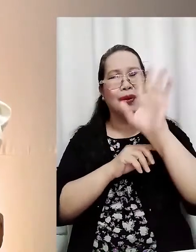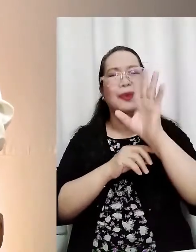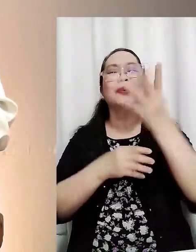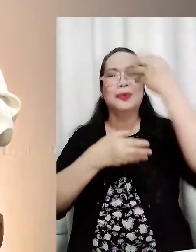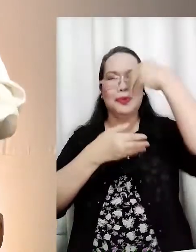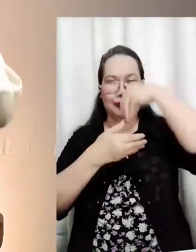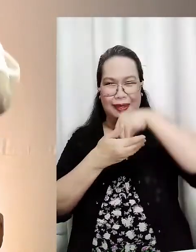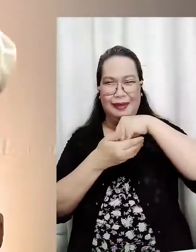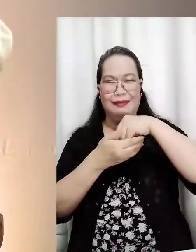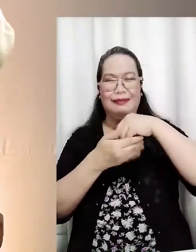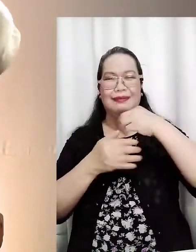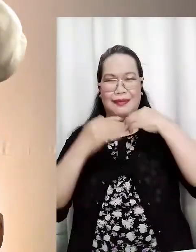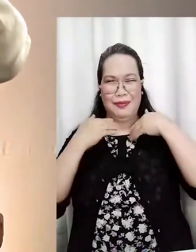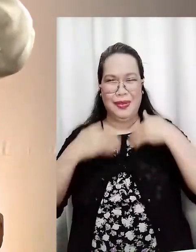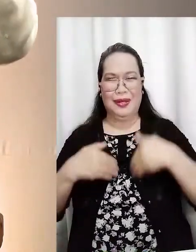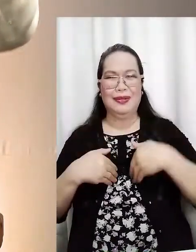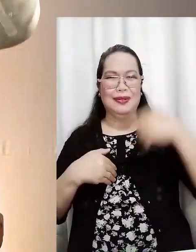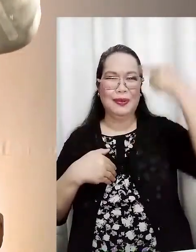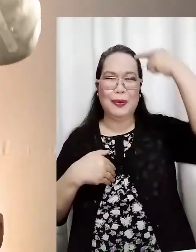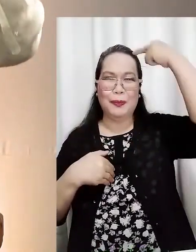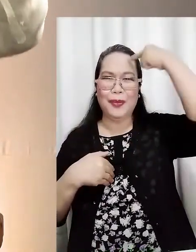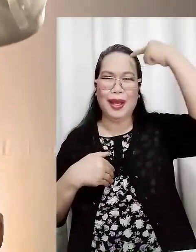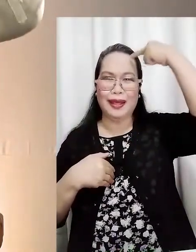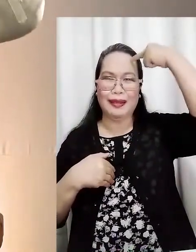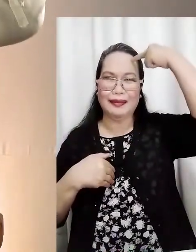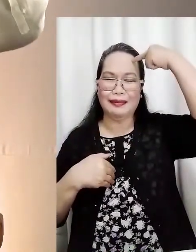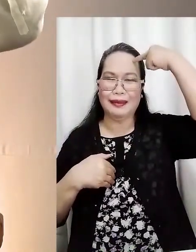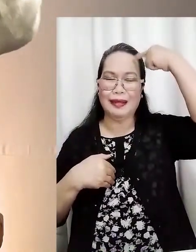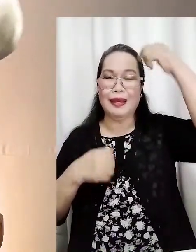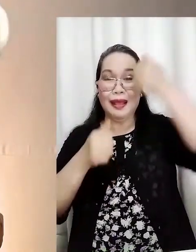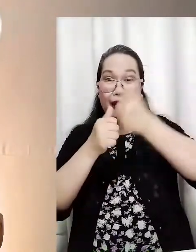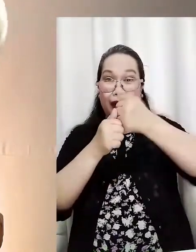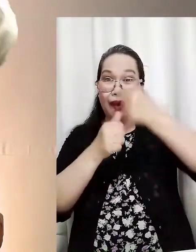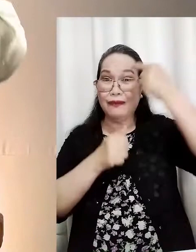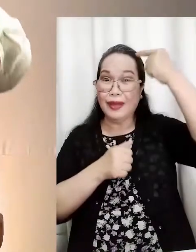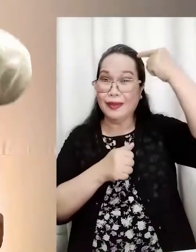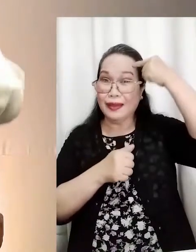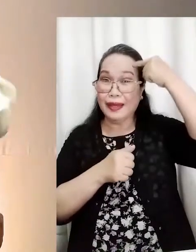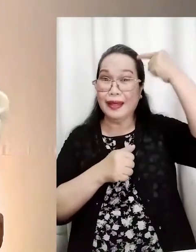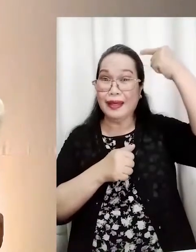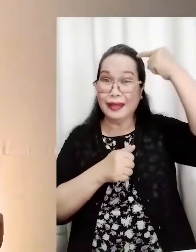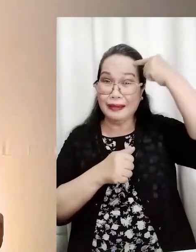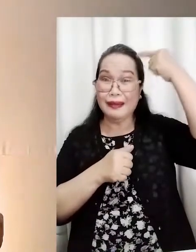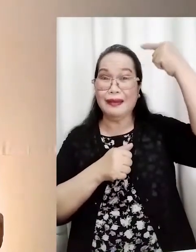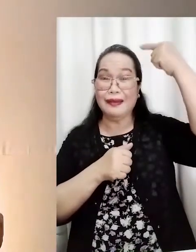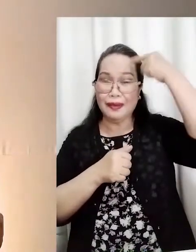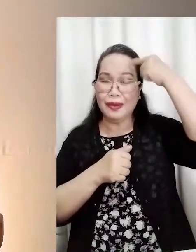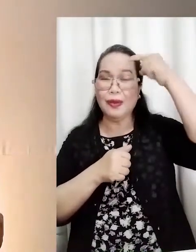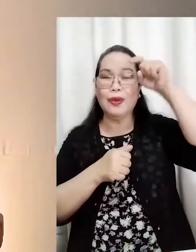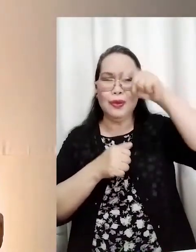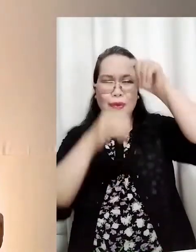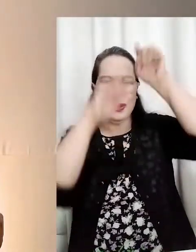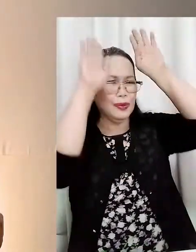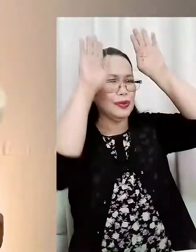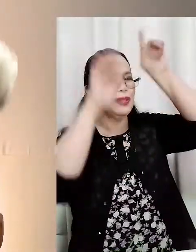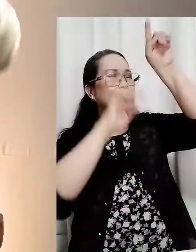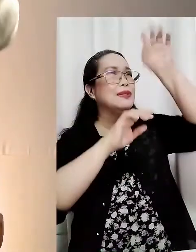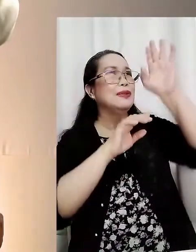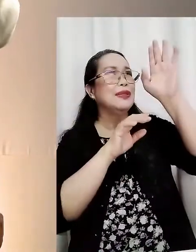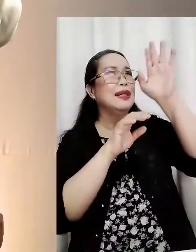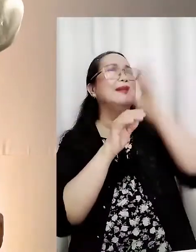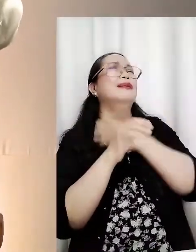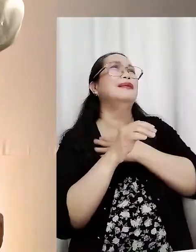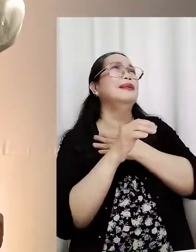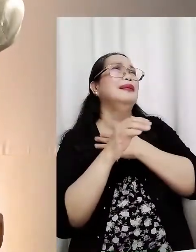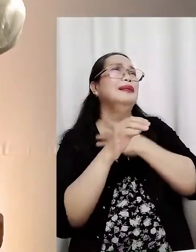ni Paul, bawat kaisipan, every thought na dumarating sa inyo, isuko nyo kagad sa Panginoong Jesus.